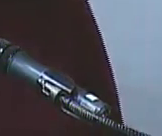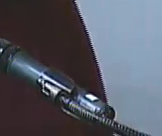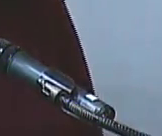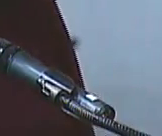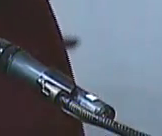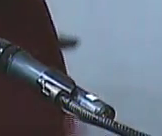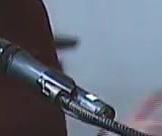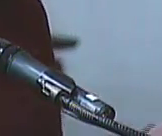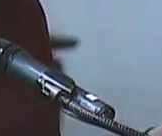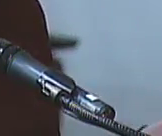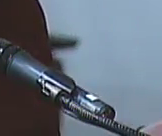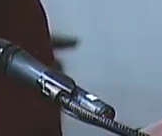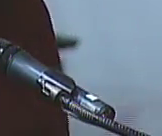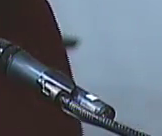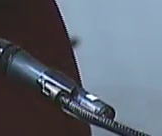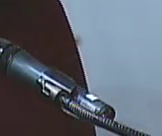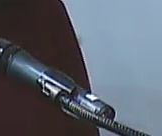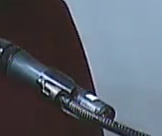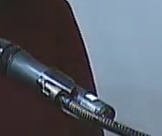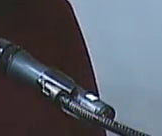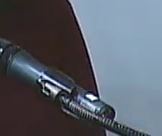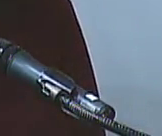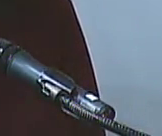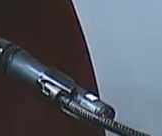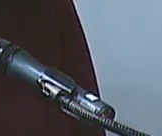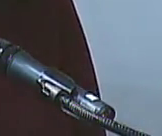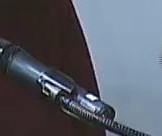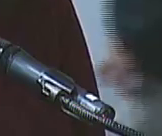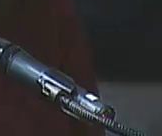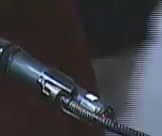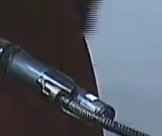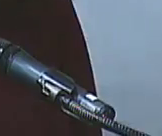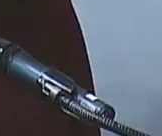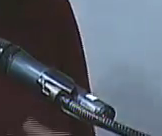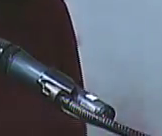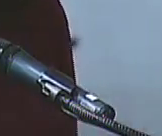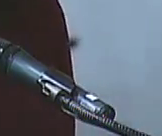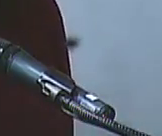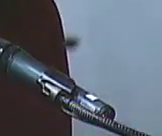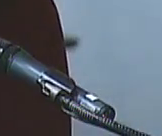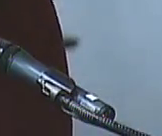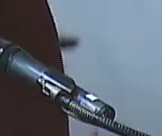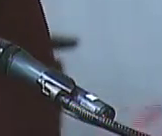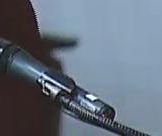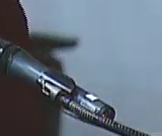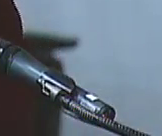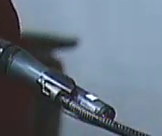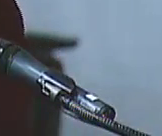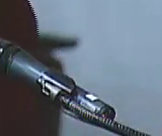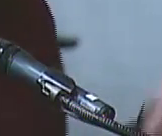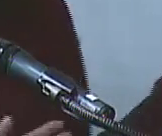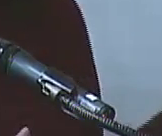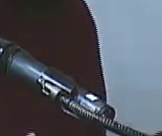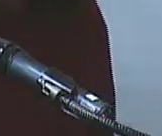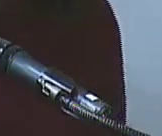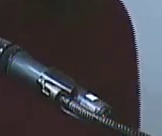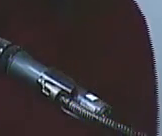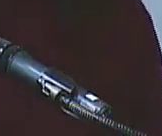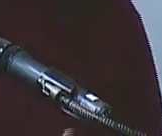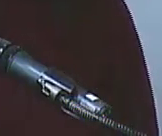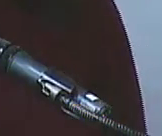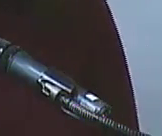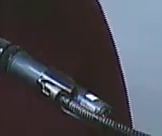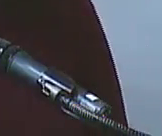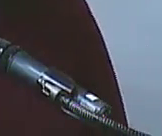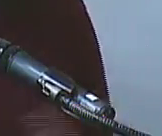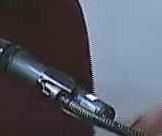kids at Central High School, I can't answer any questions about your health or your blood pressure or your teeth. If you have legal questions, I'm out.